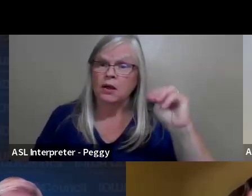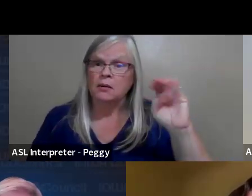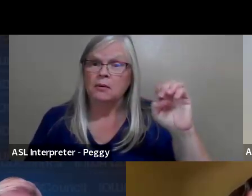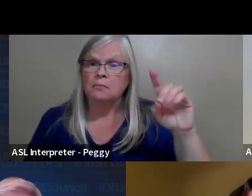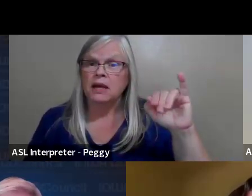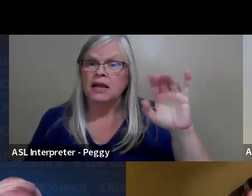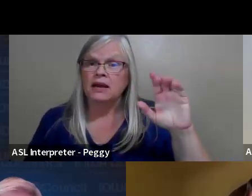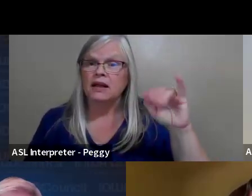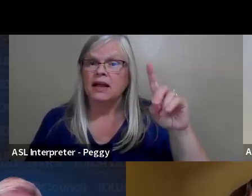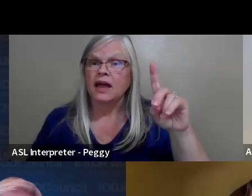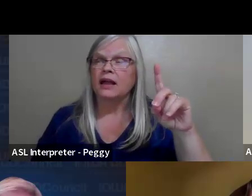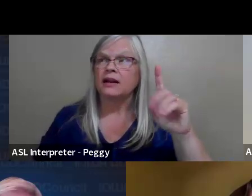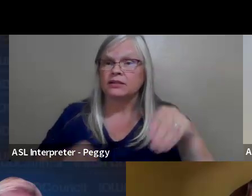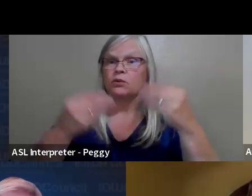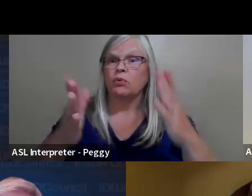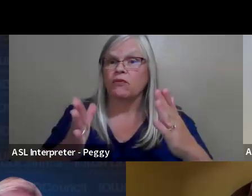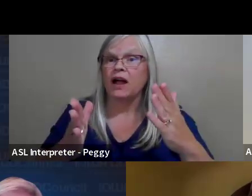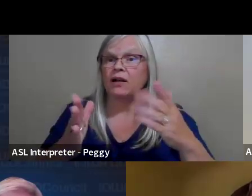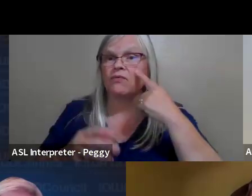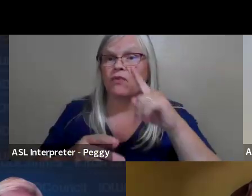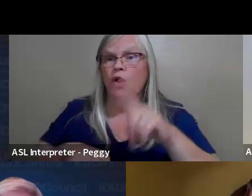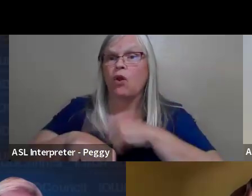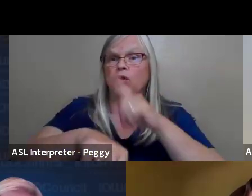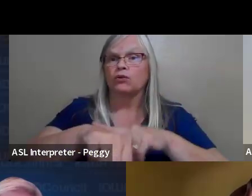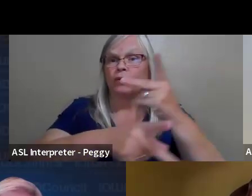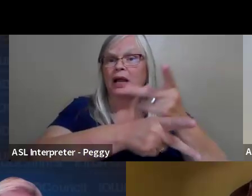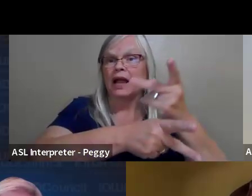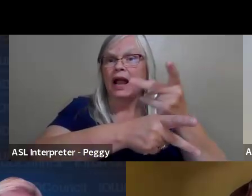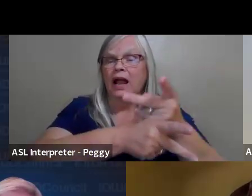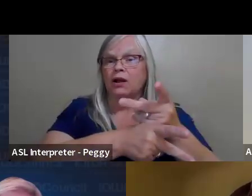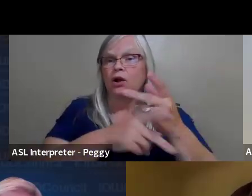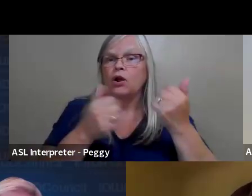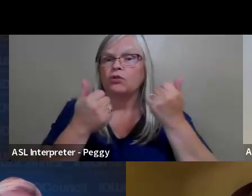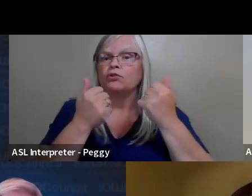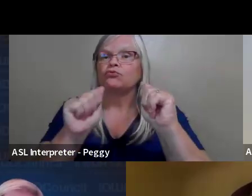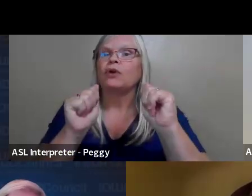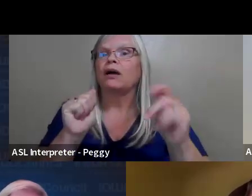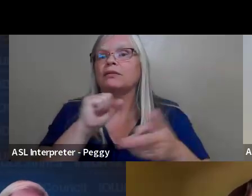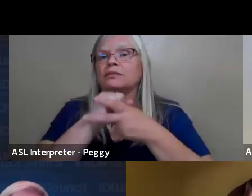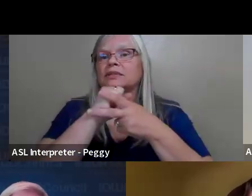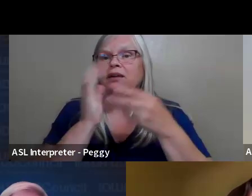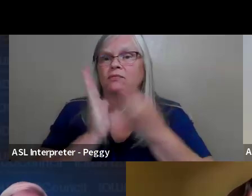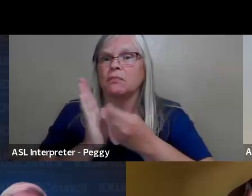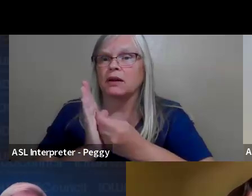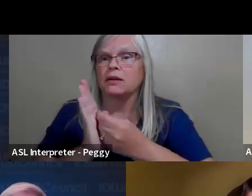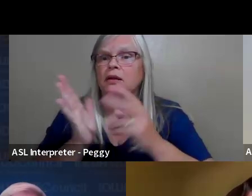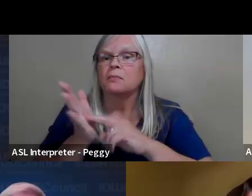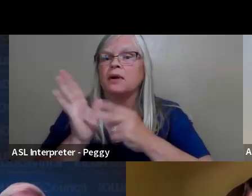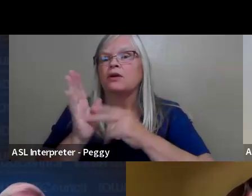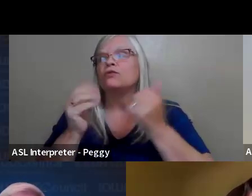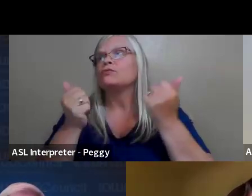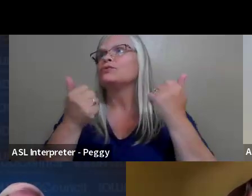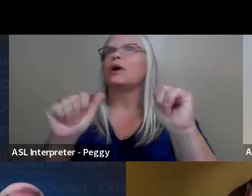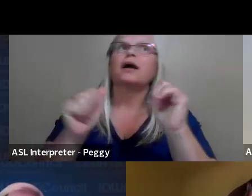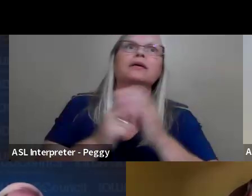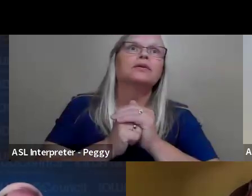larger providers of long-term care services, right? So they're just doing this to try to save money. They're doing this to try